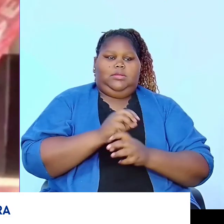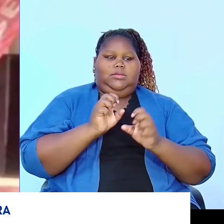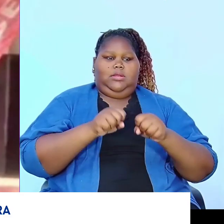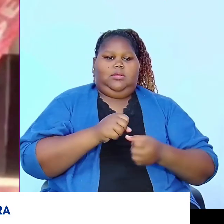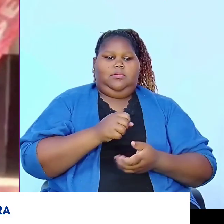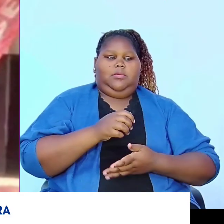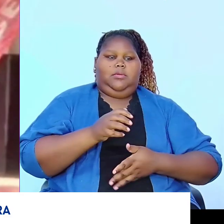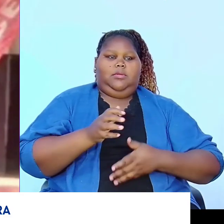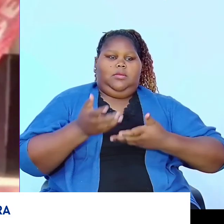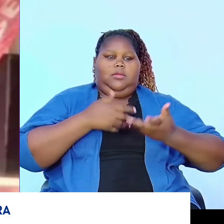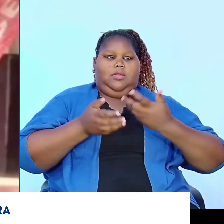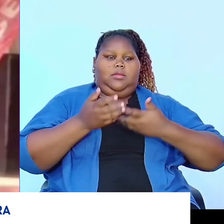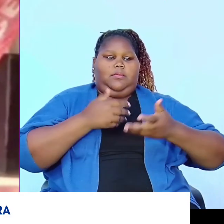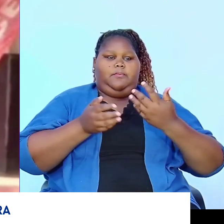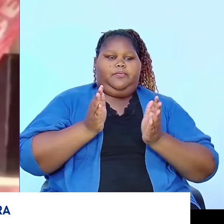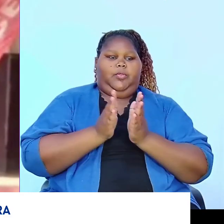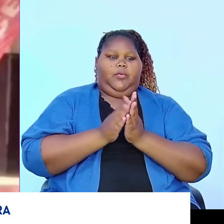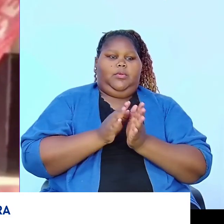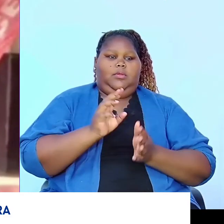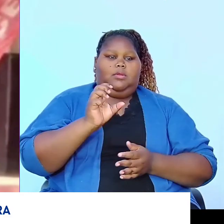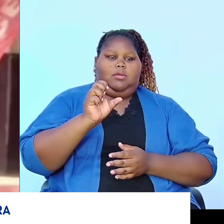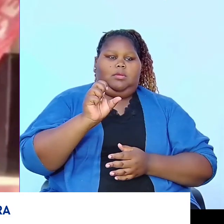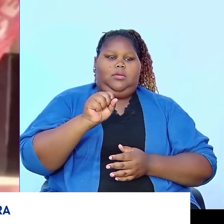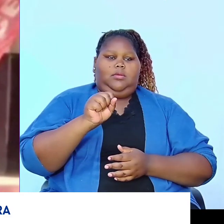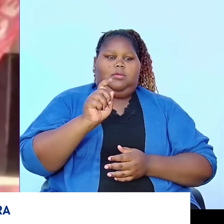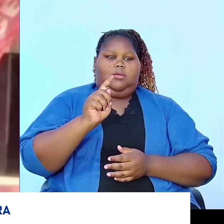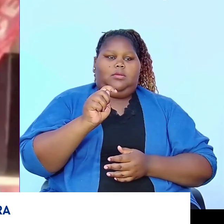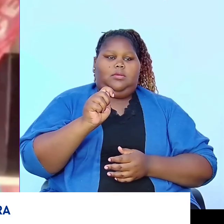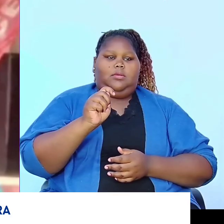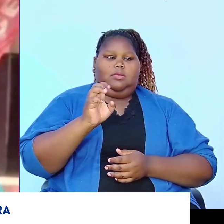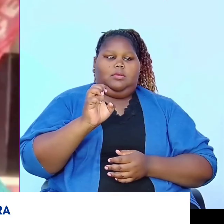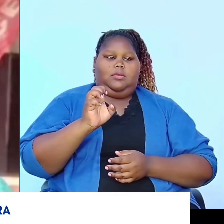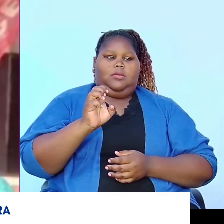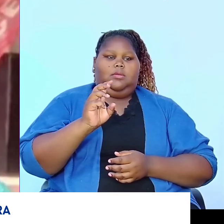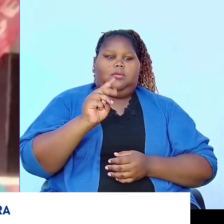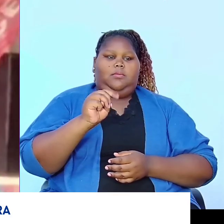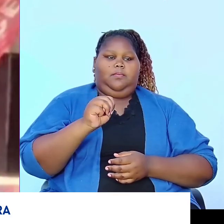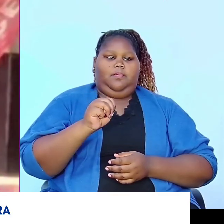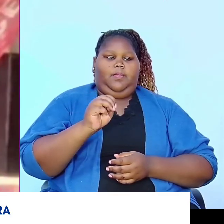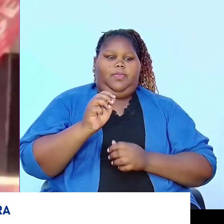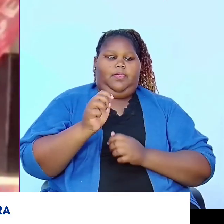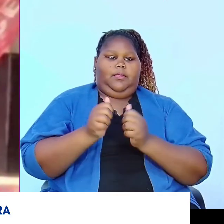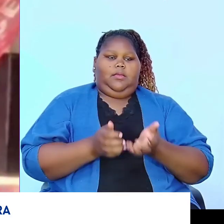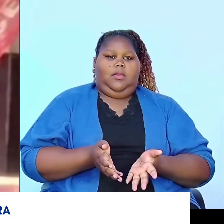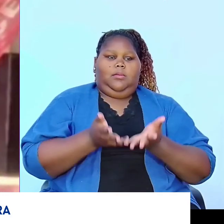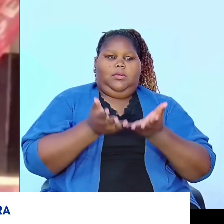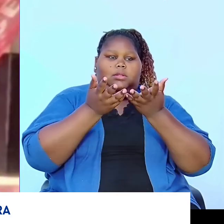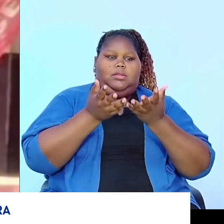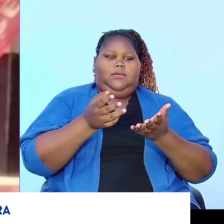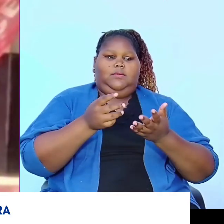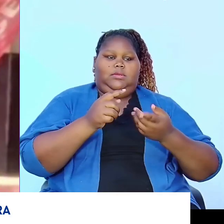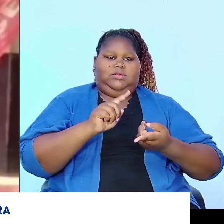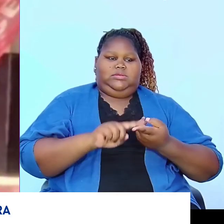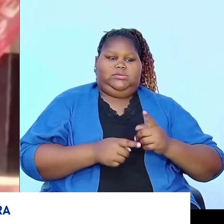STEM resources, which is going to uplift the standards in